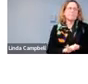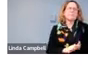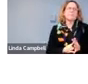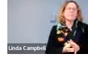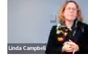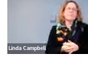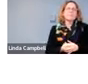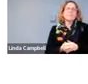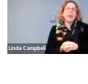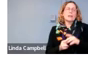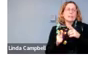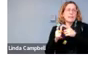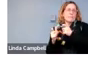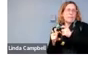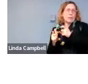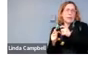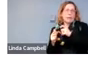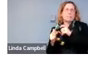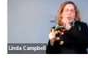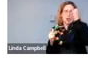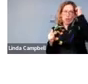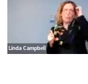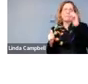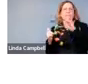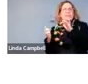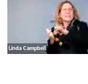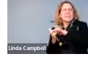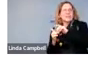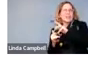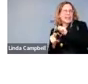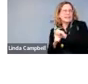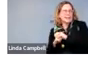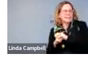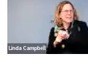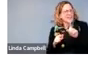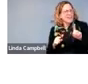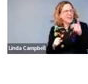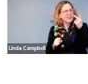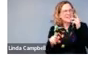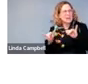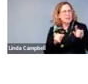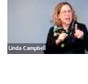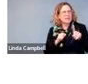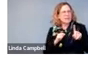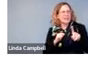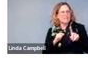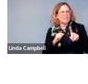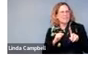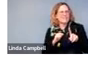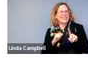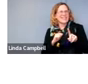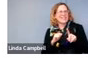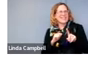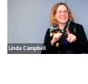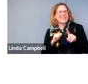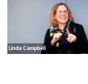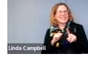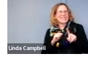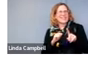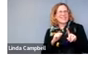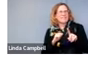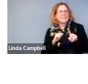Not very many people are aware of this guy. It is originally from Europe, Central Asia. Are we seeing this